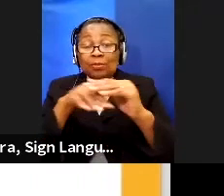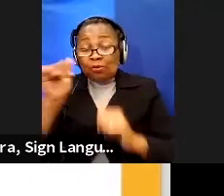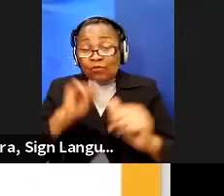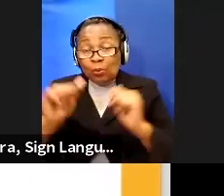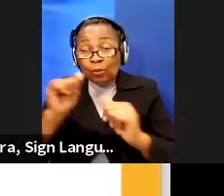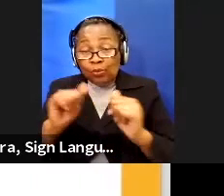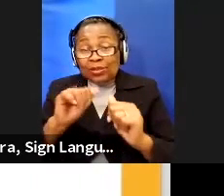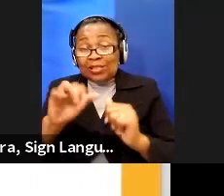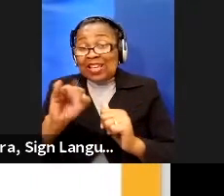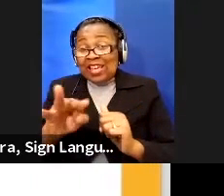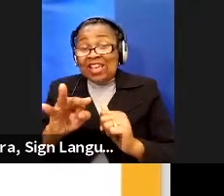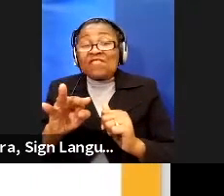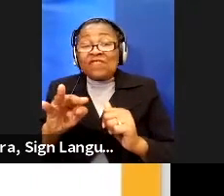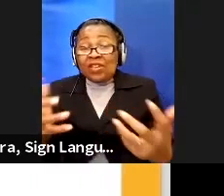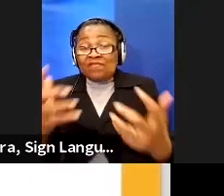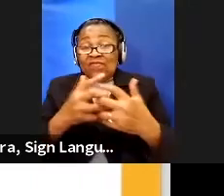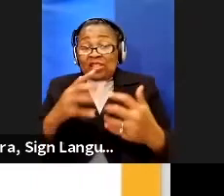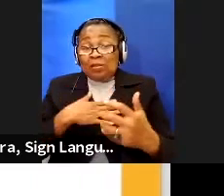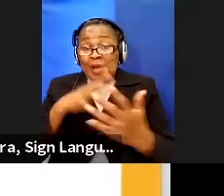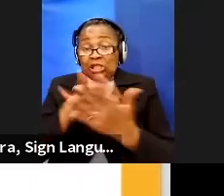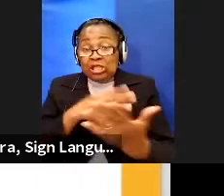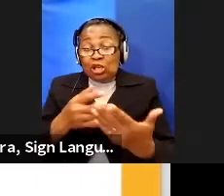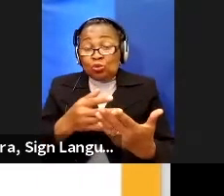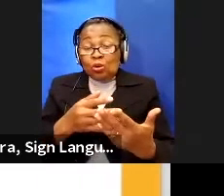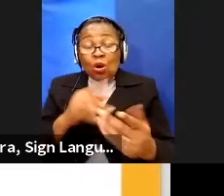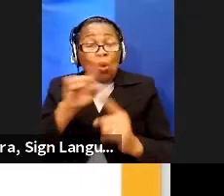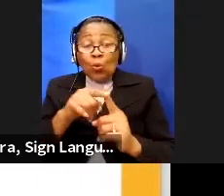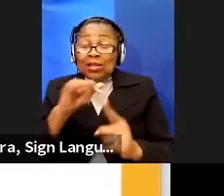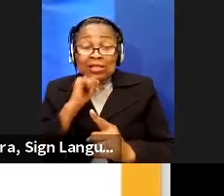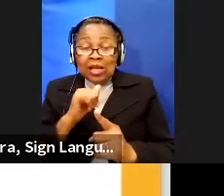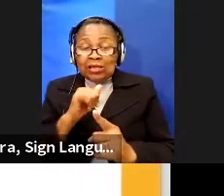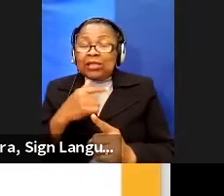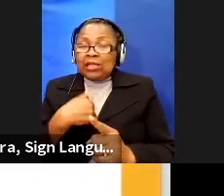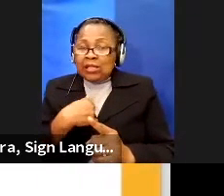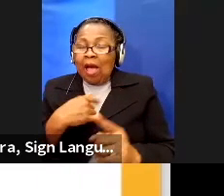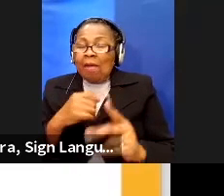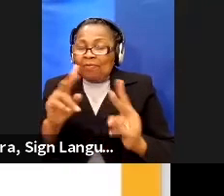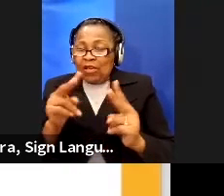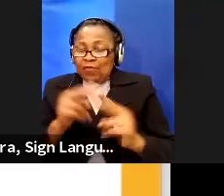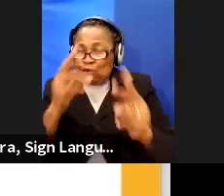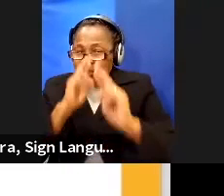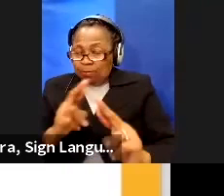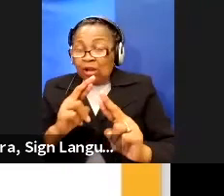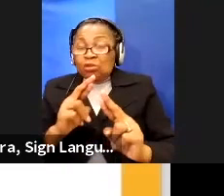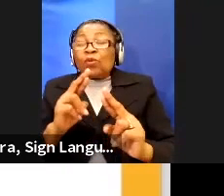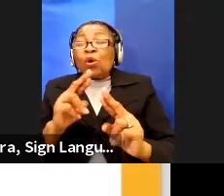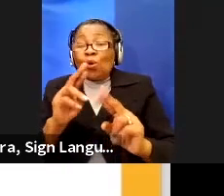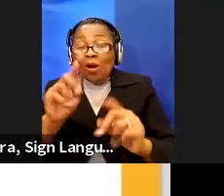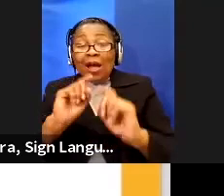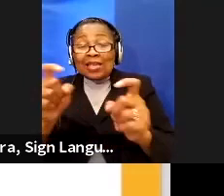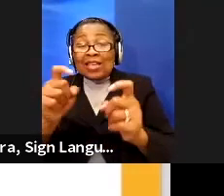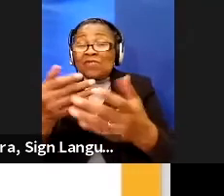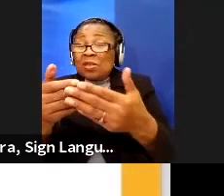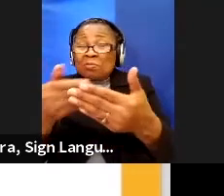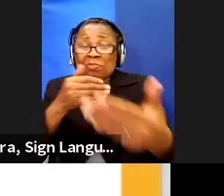my schedule. When it doesn't, I'm very respectful and give them plenty of notice to ask them, hey, can we try this